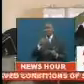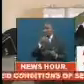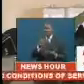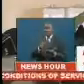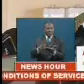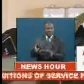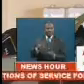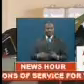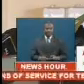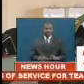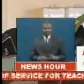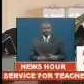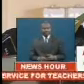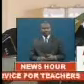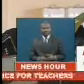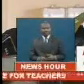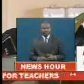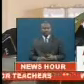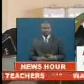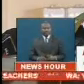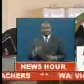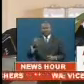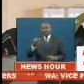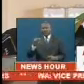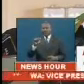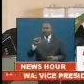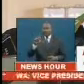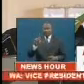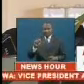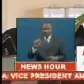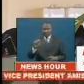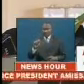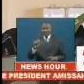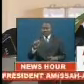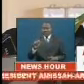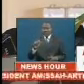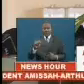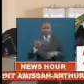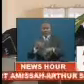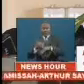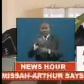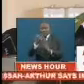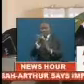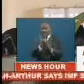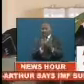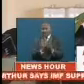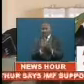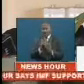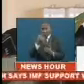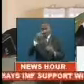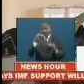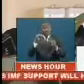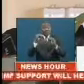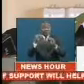credits. It will interest you to know that NAT has sent estimates covering teachers who qualify for such payments to the Ministry of Finance through the